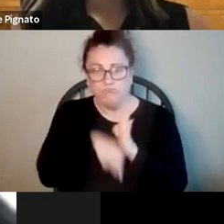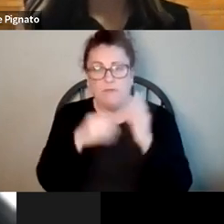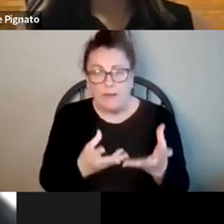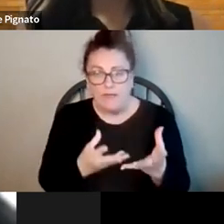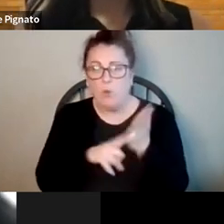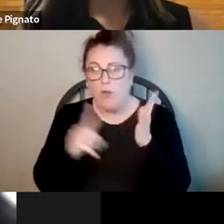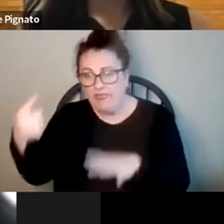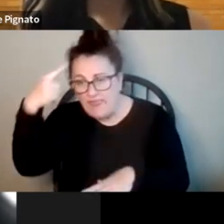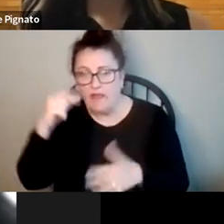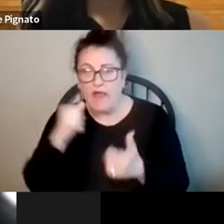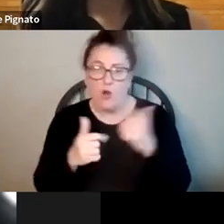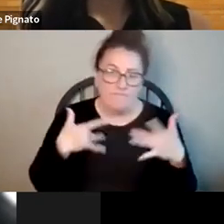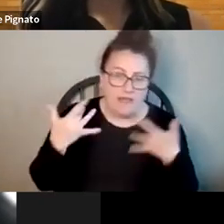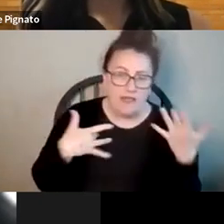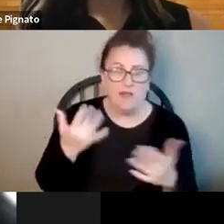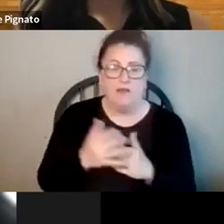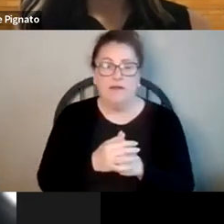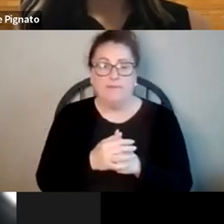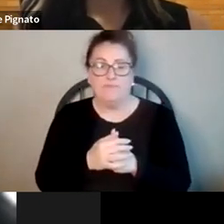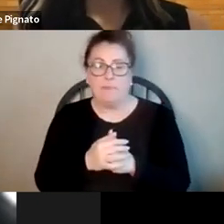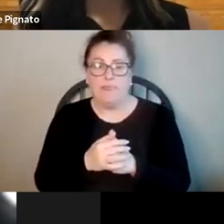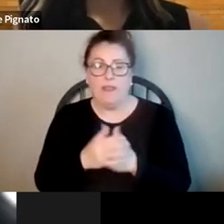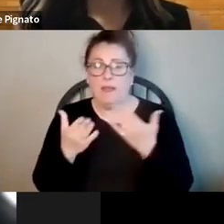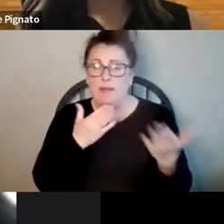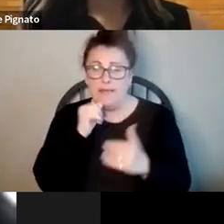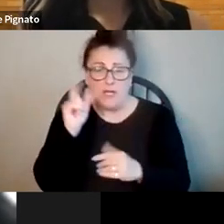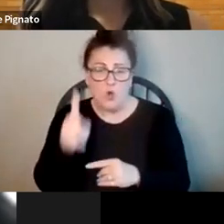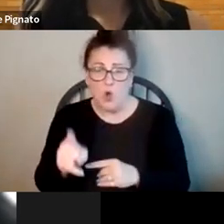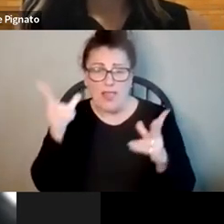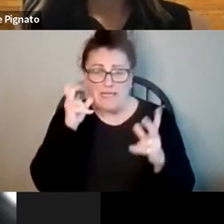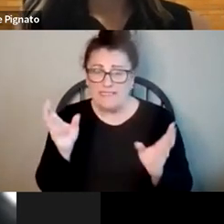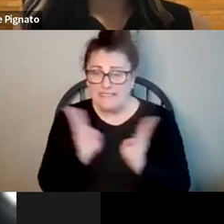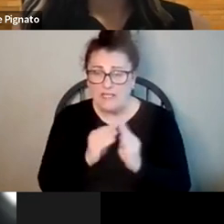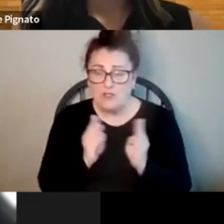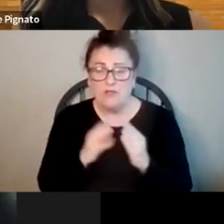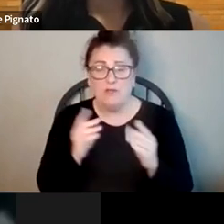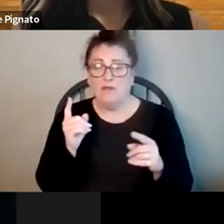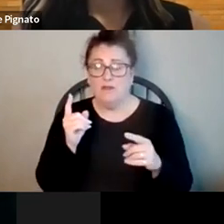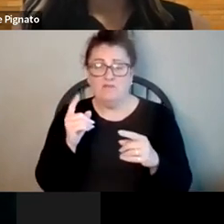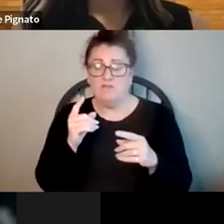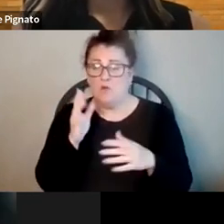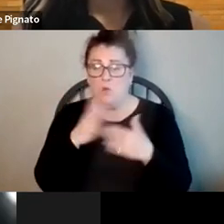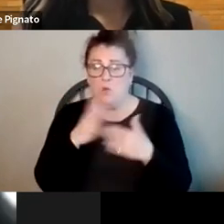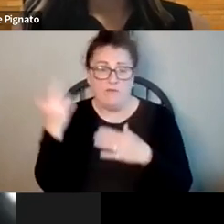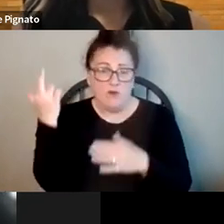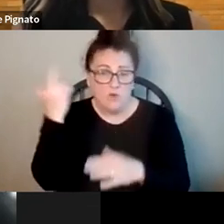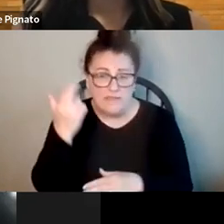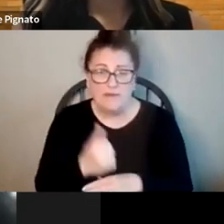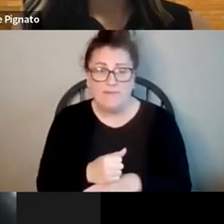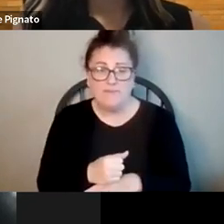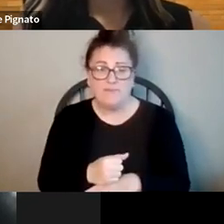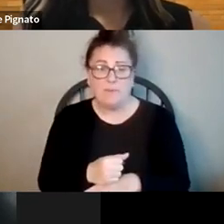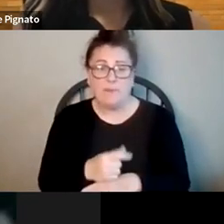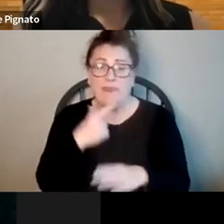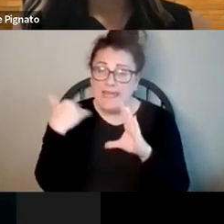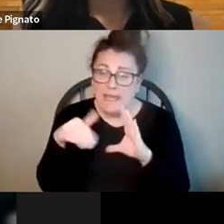were thinking, how they're feeling, that haven't been able, maybe didn't come to the listening sessions, could not for various reasons, and sending